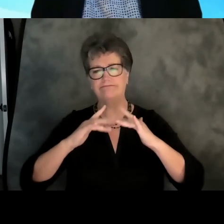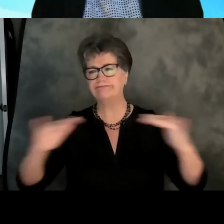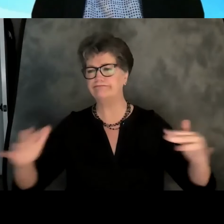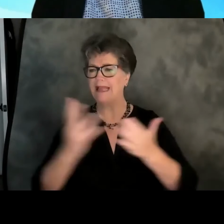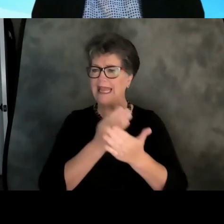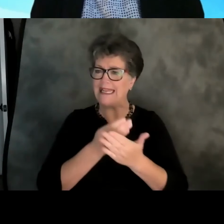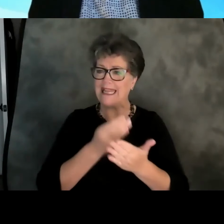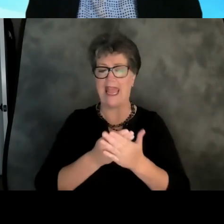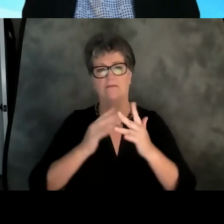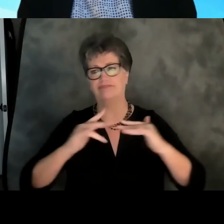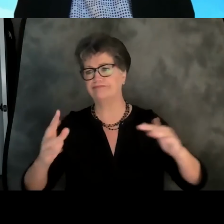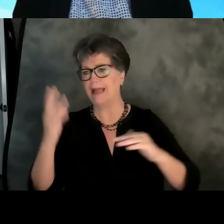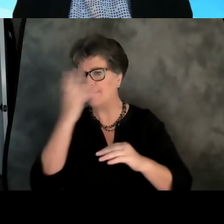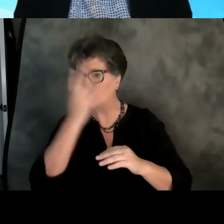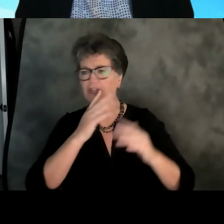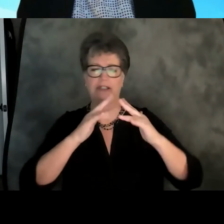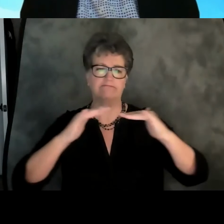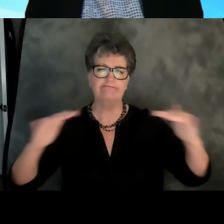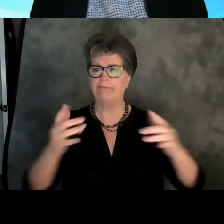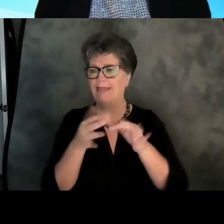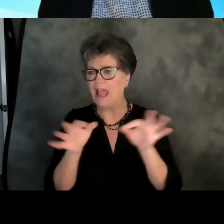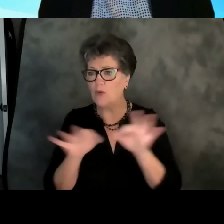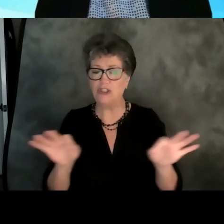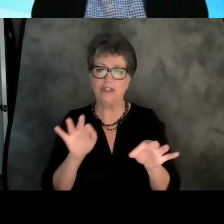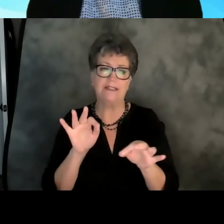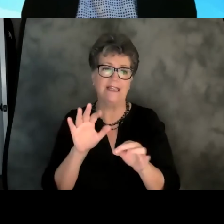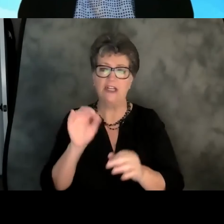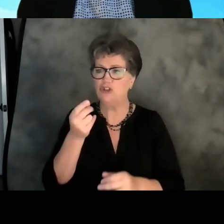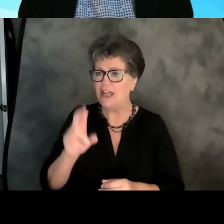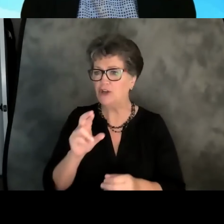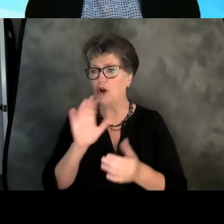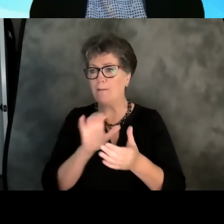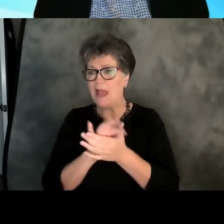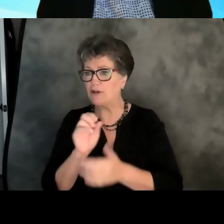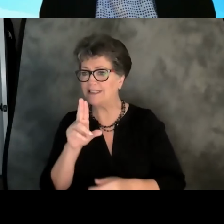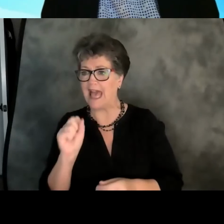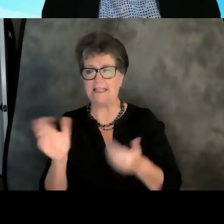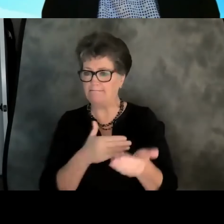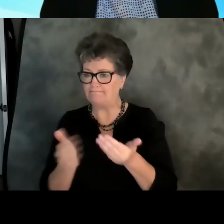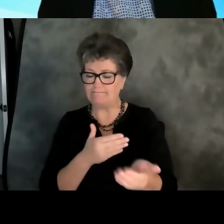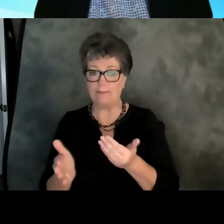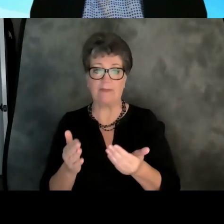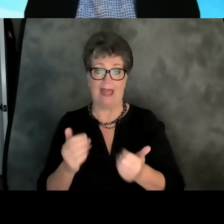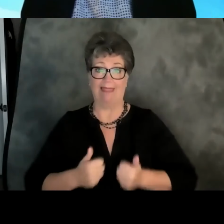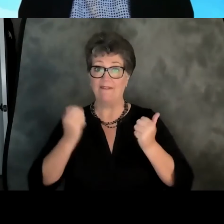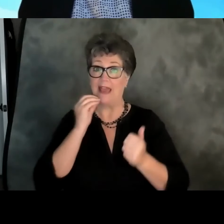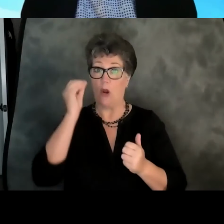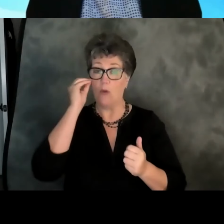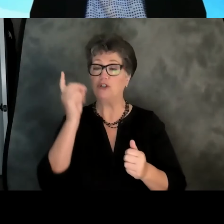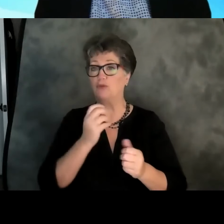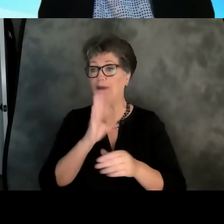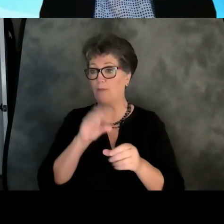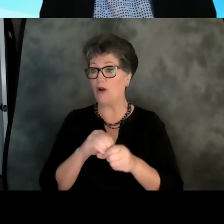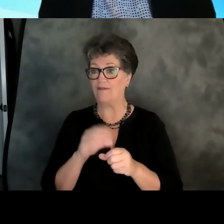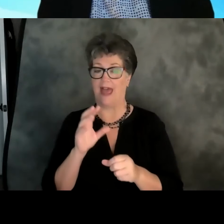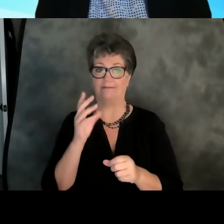immigration status, of all languages, marital status, gender. Living at home and community should be part of the California experience, and